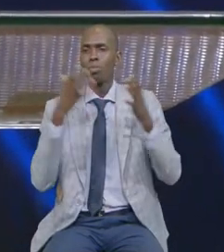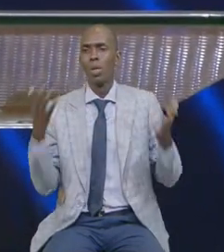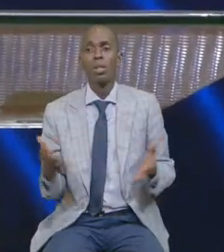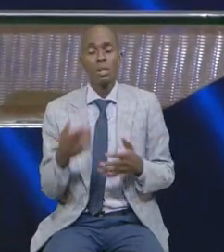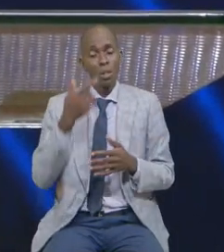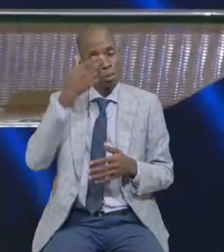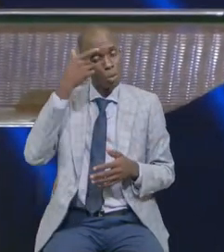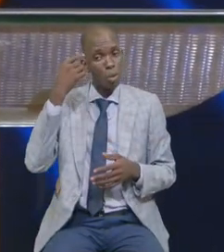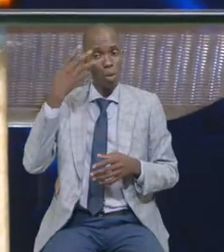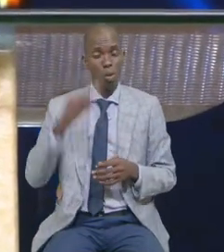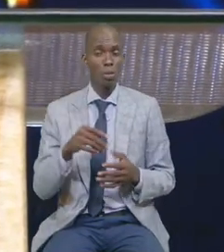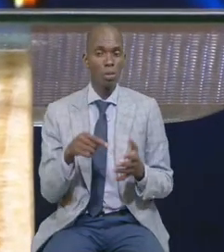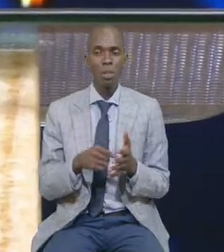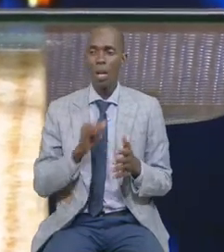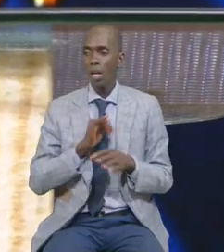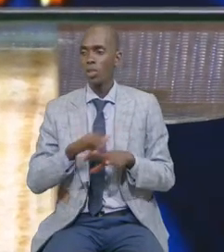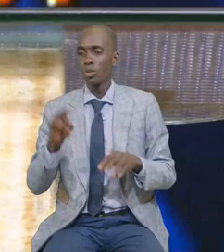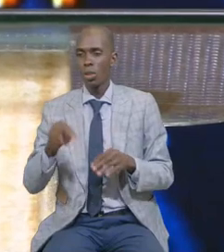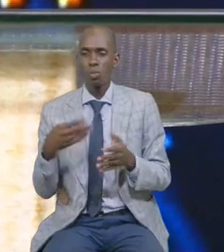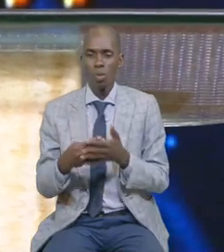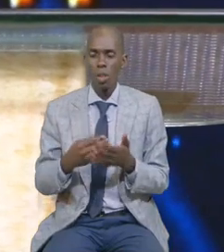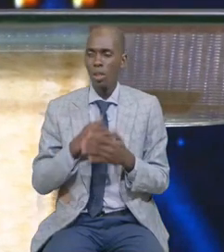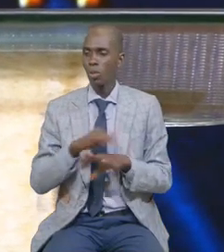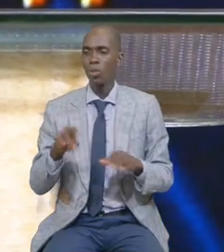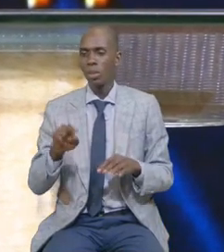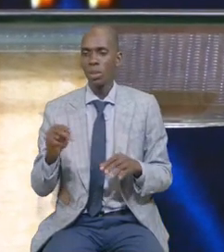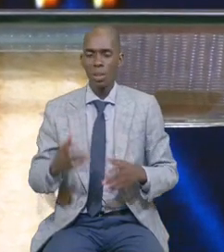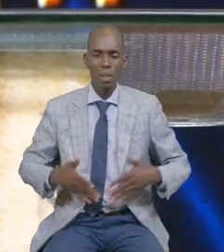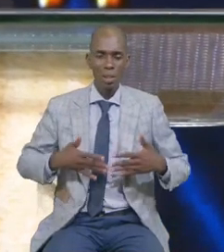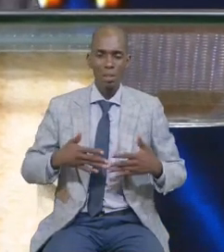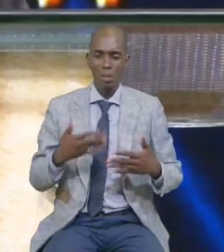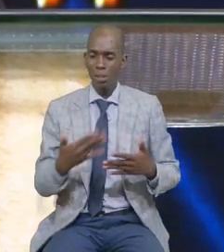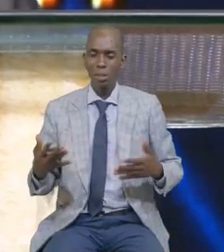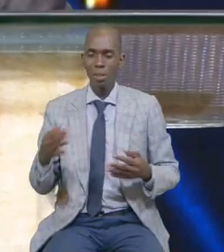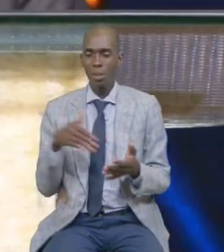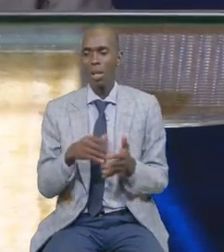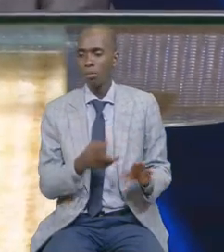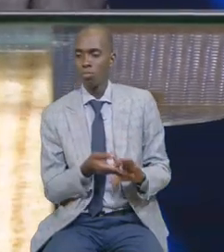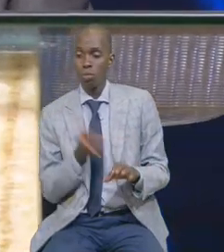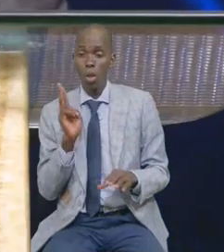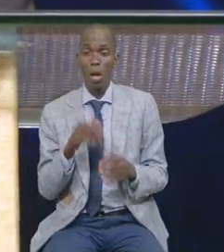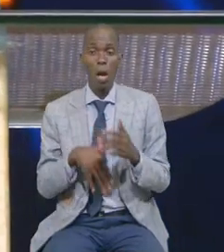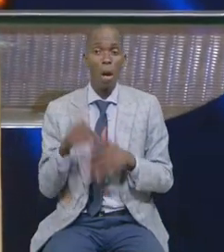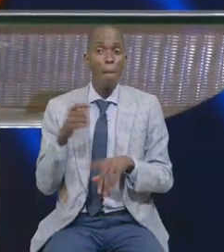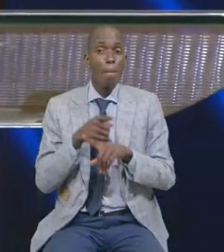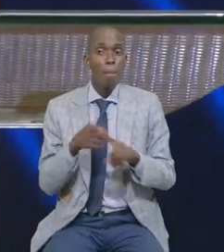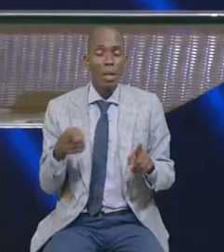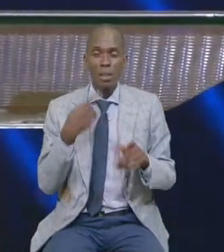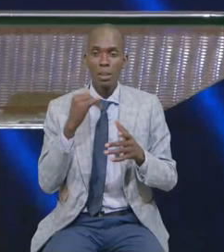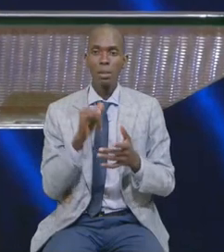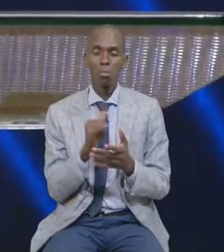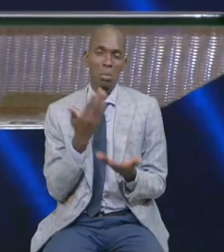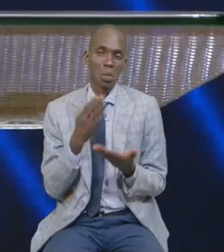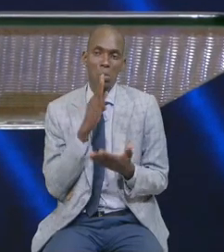want anything. Then you go out. That's not right. That's where God has put you. Or it is that you say,